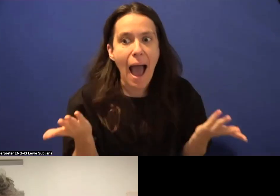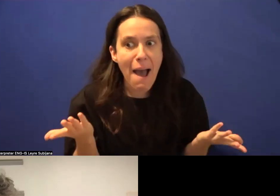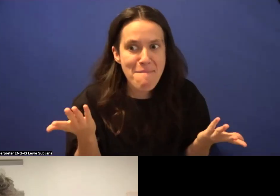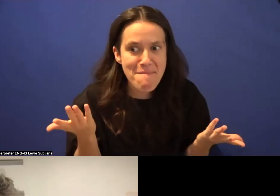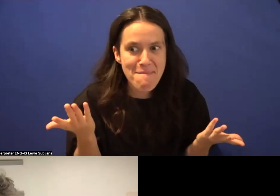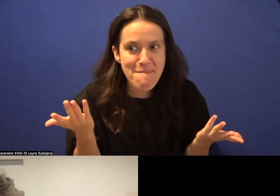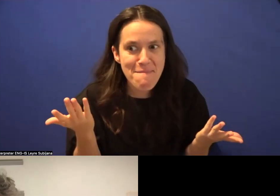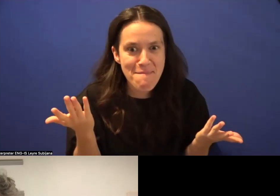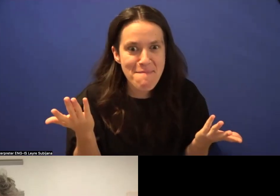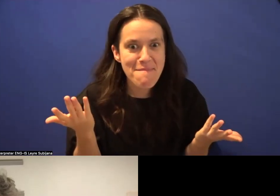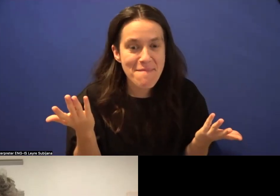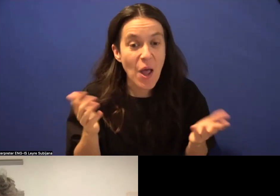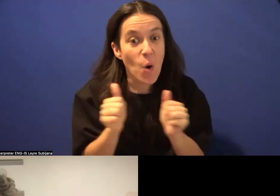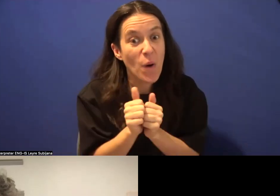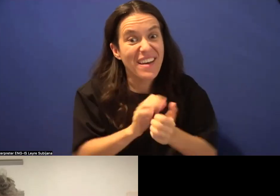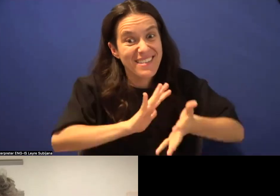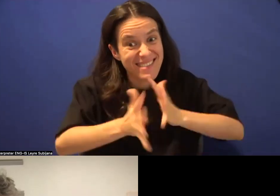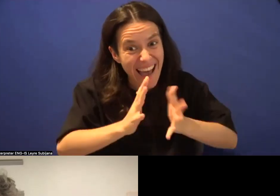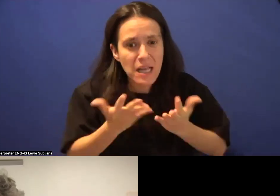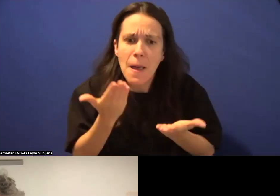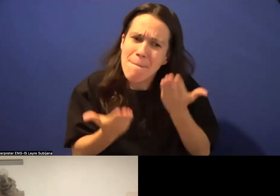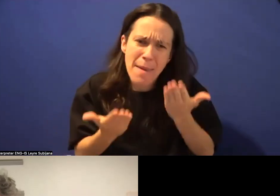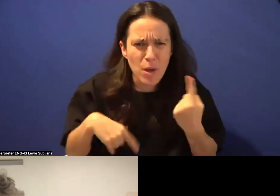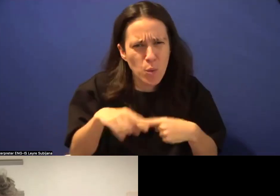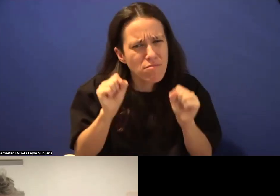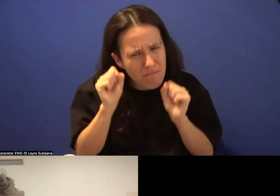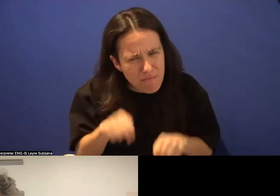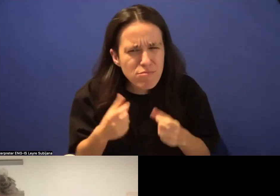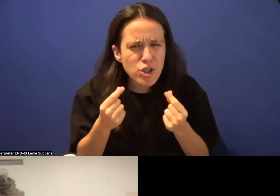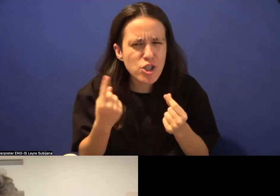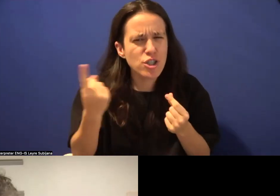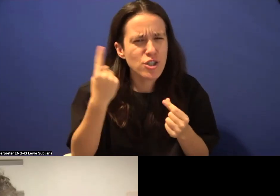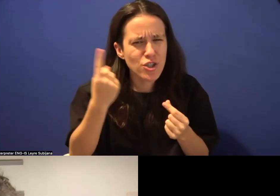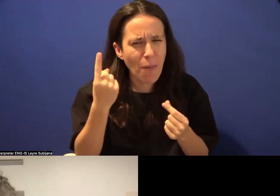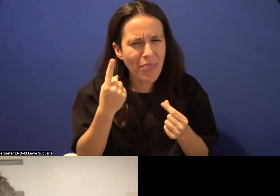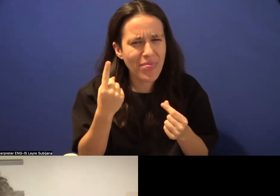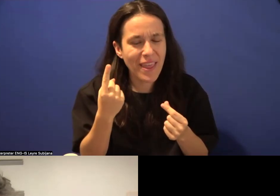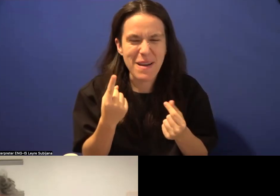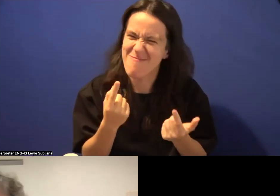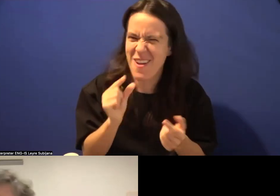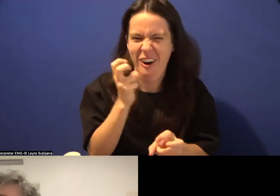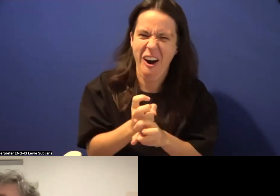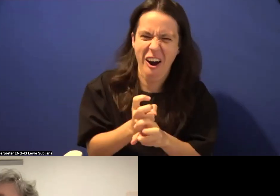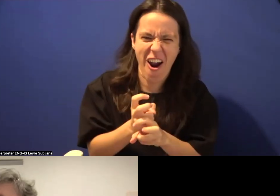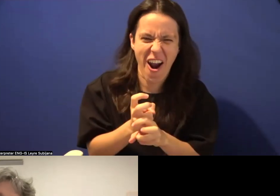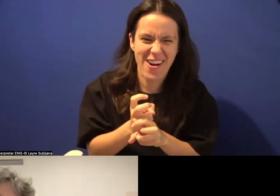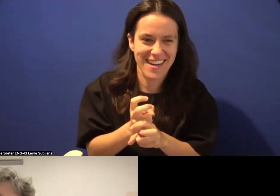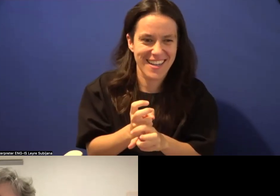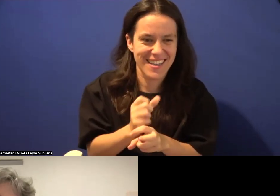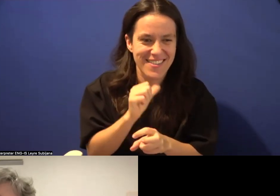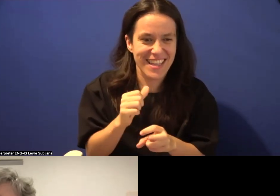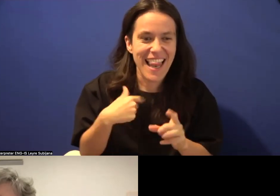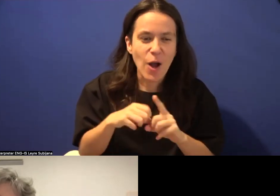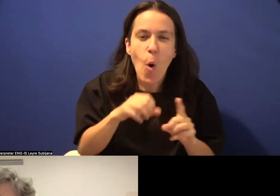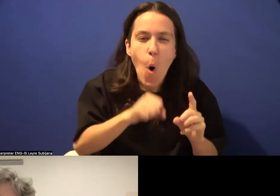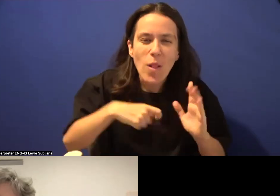With sign, we might be able to do something looking at old films. It would be hard to, because you'd want to know, what the older signs were, and that